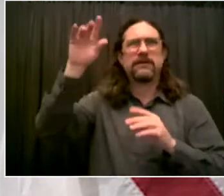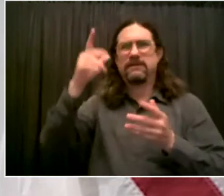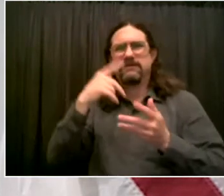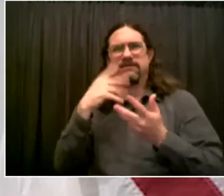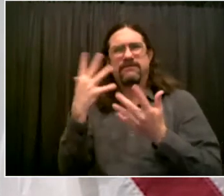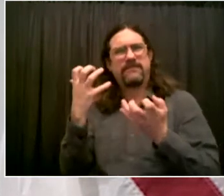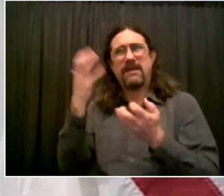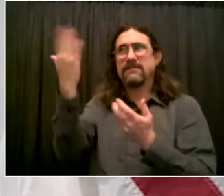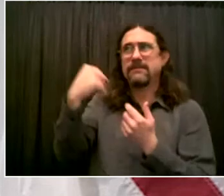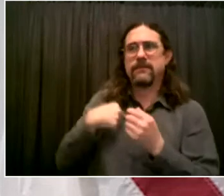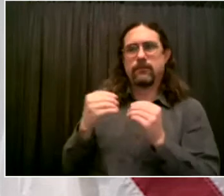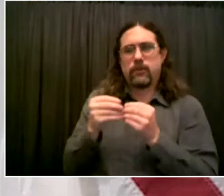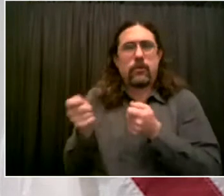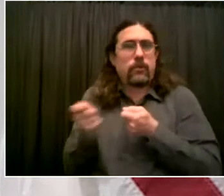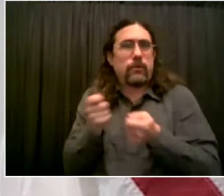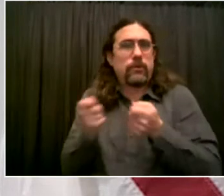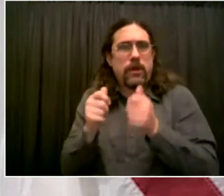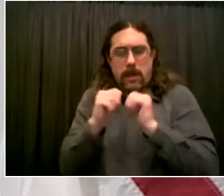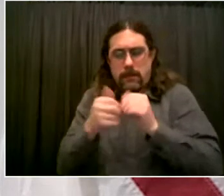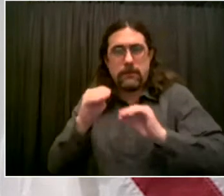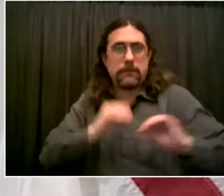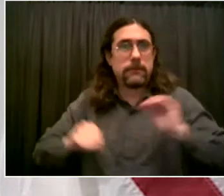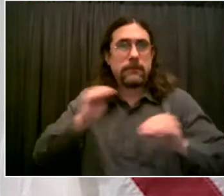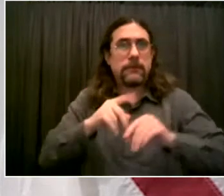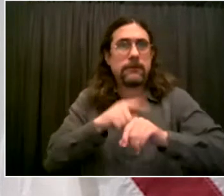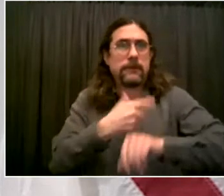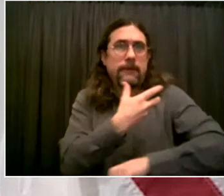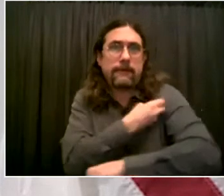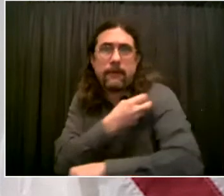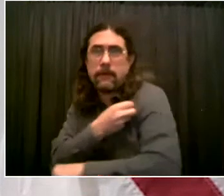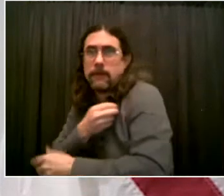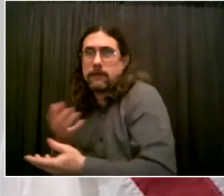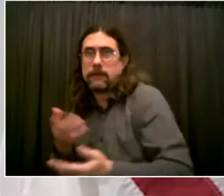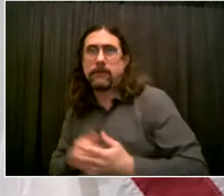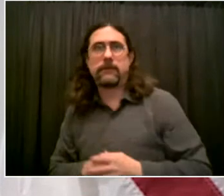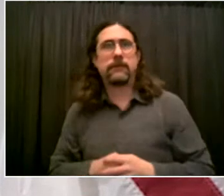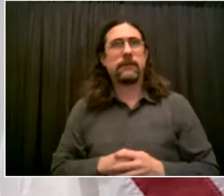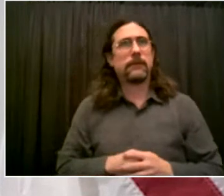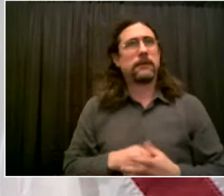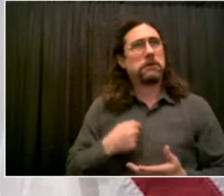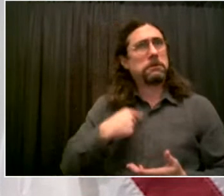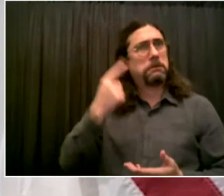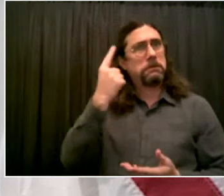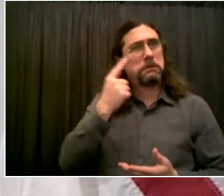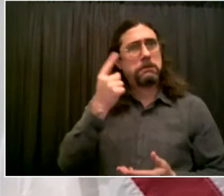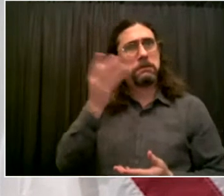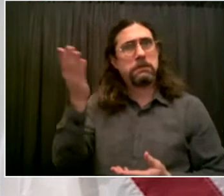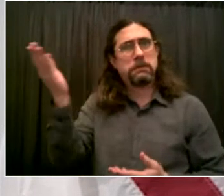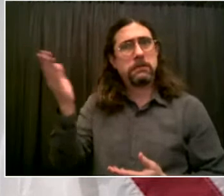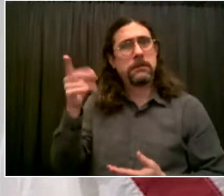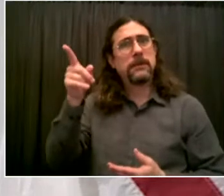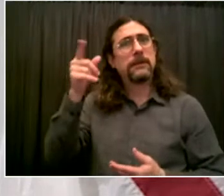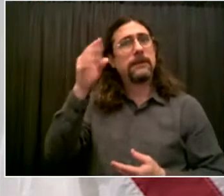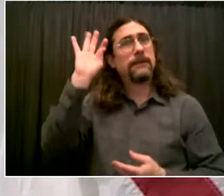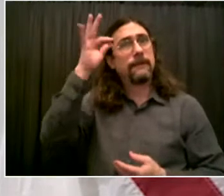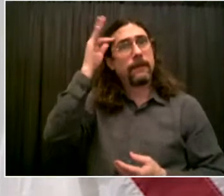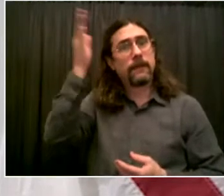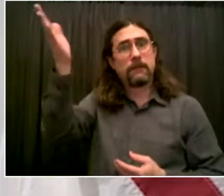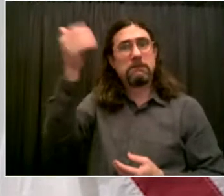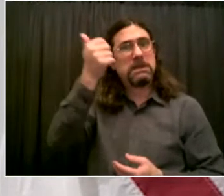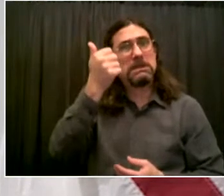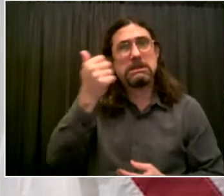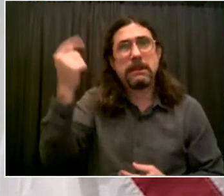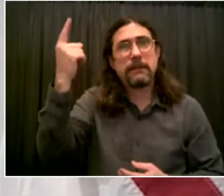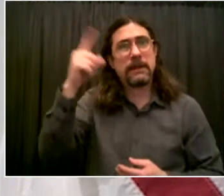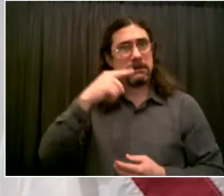clear signs from the federal government that the federal government is willing, or the president is willing, to give you that and to give New York City that?